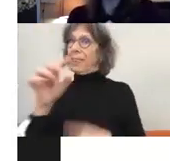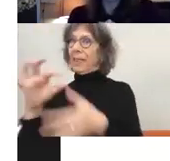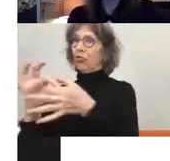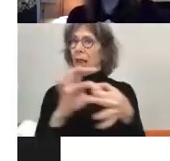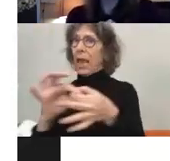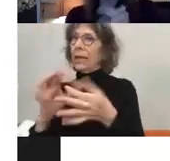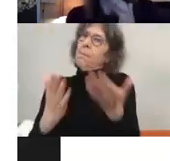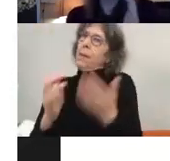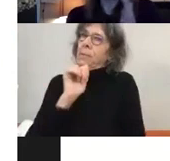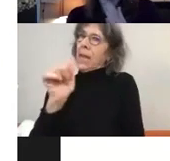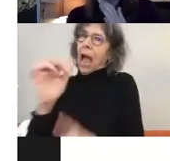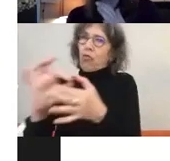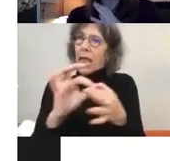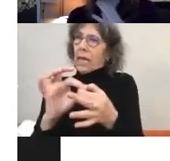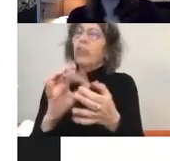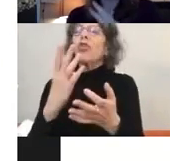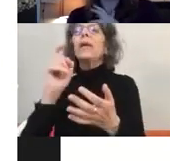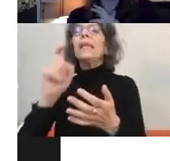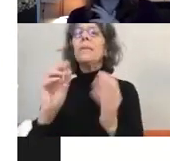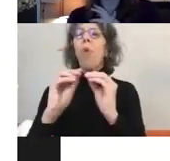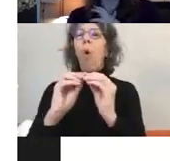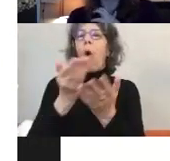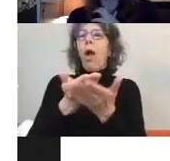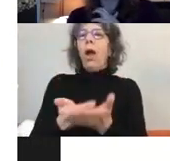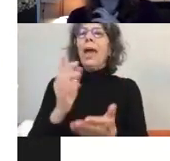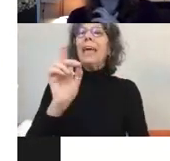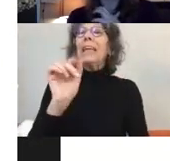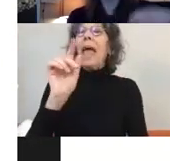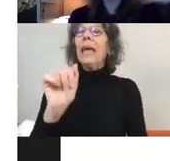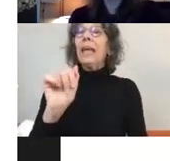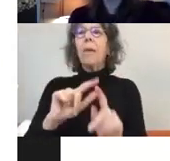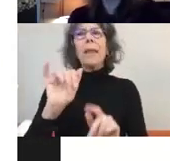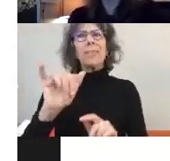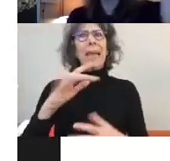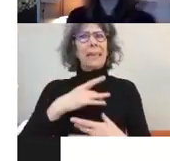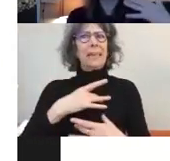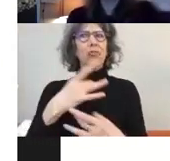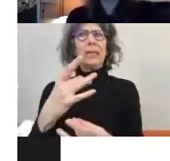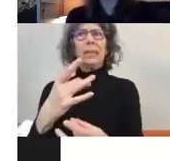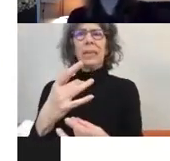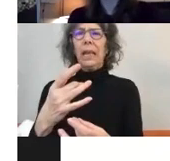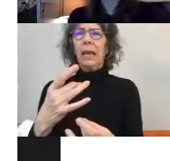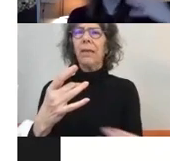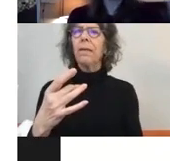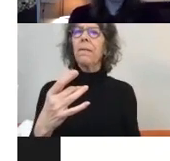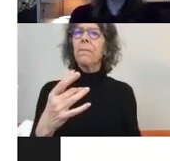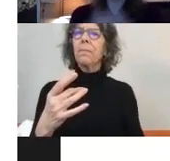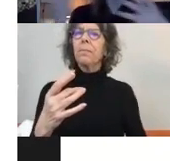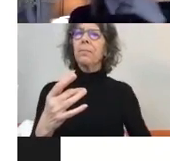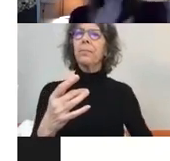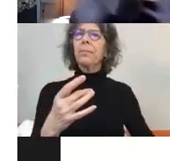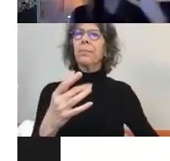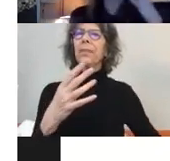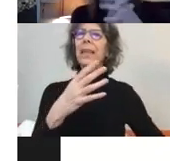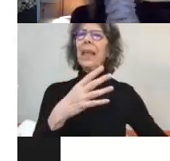So we need more data, but definitely the initial data is interesting and make us think more and interact